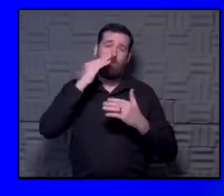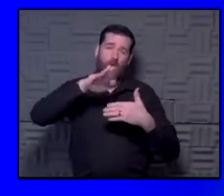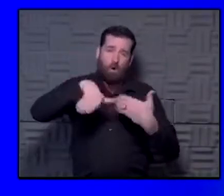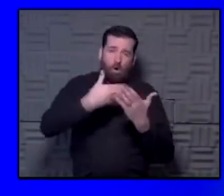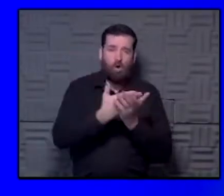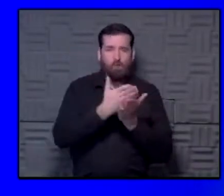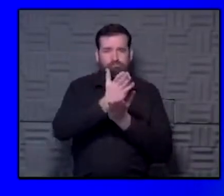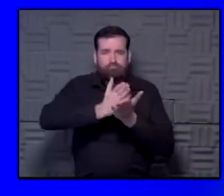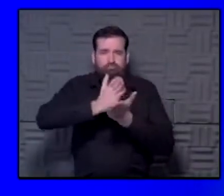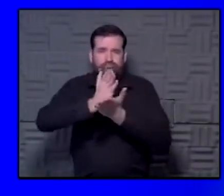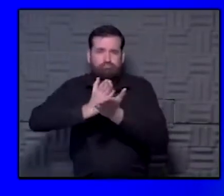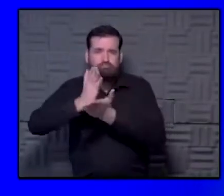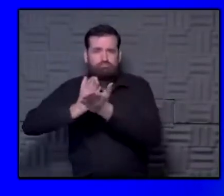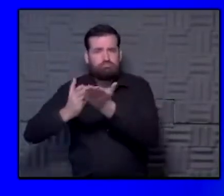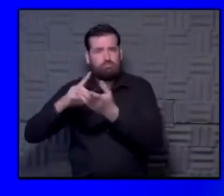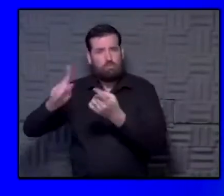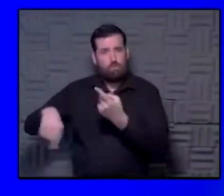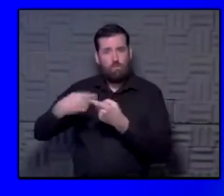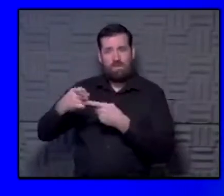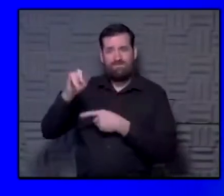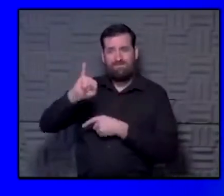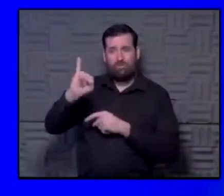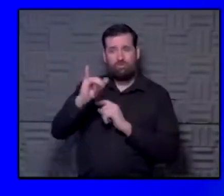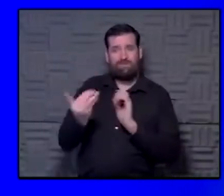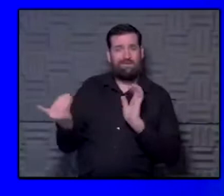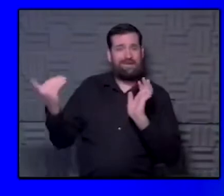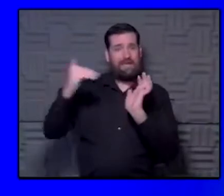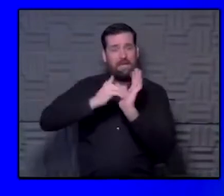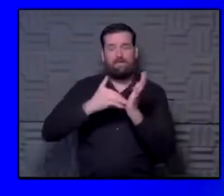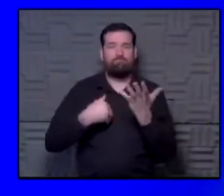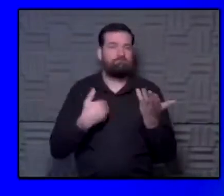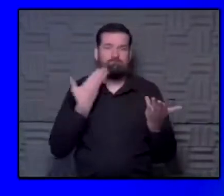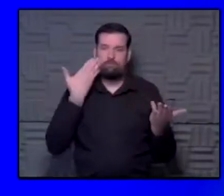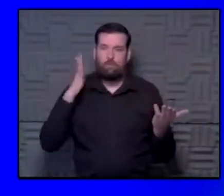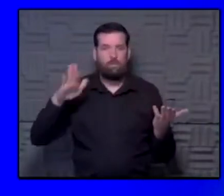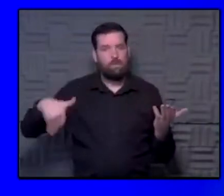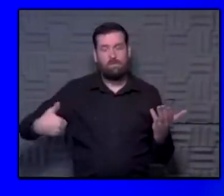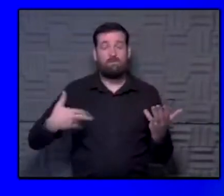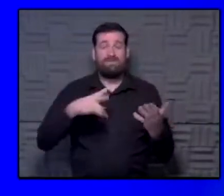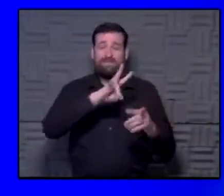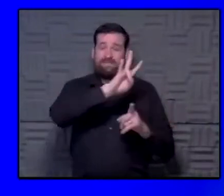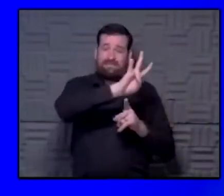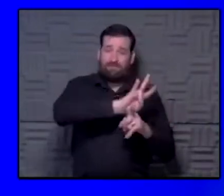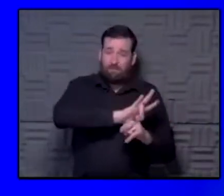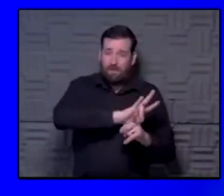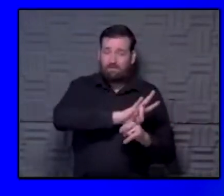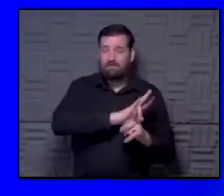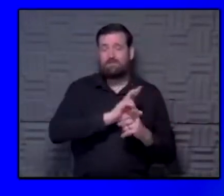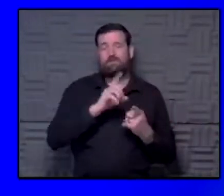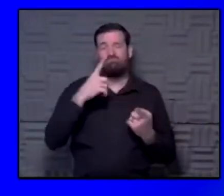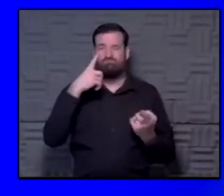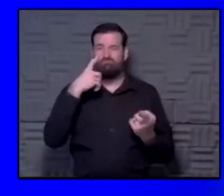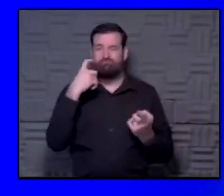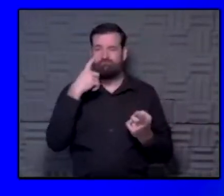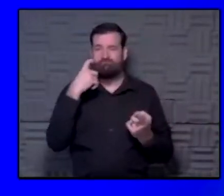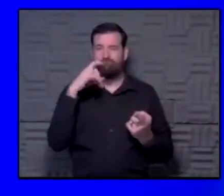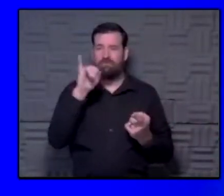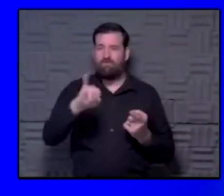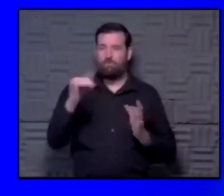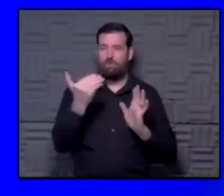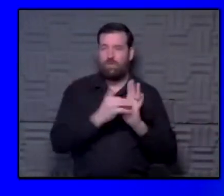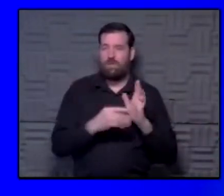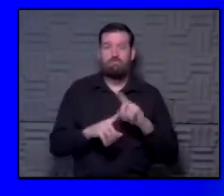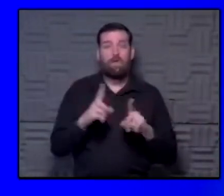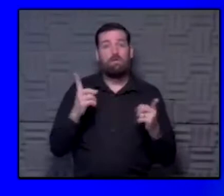dynamics of what happens at reinfection. At 7 months apart, I would suppose it's reinfection, but again, I don't know all